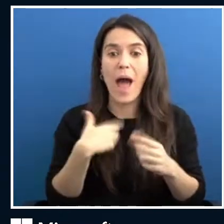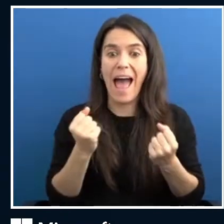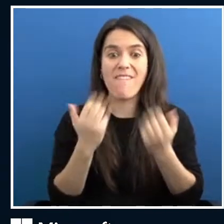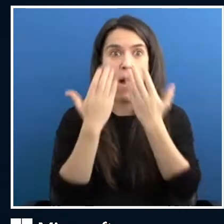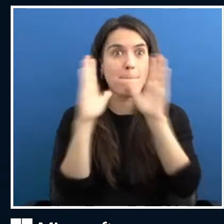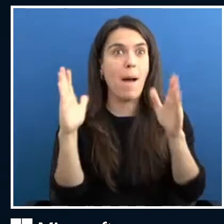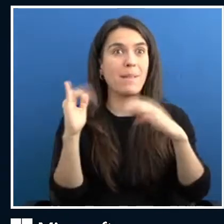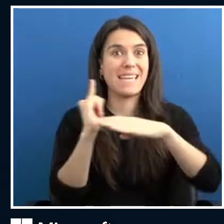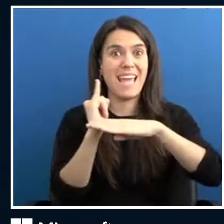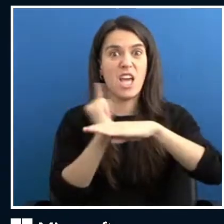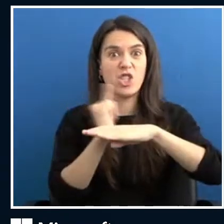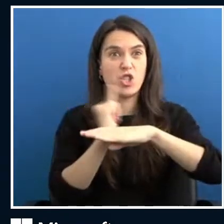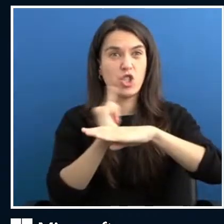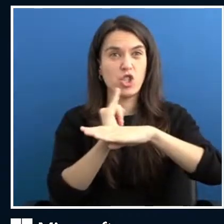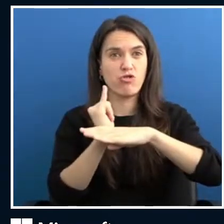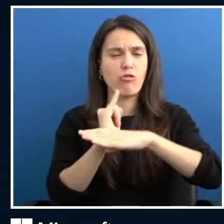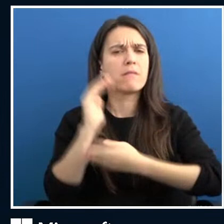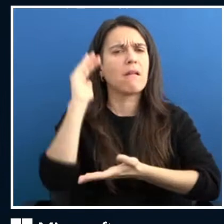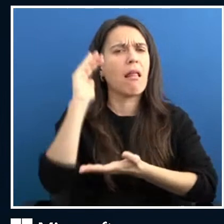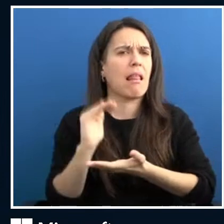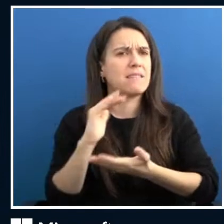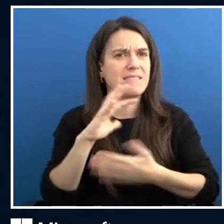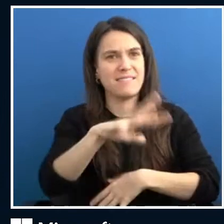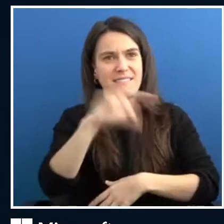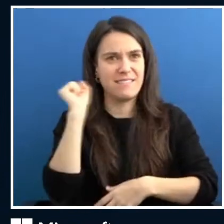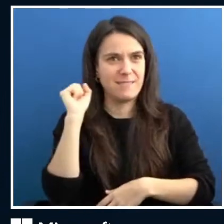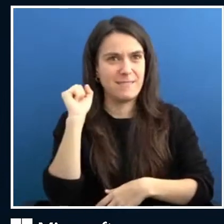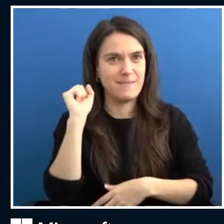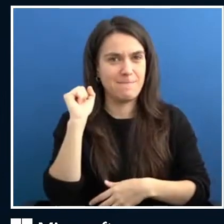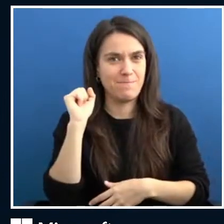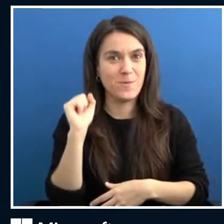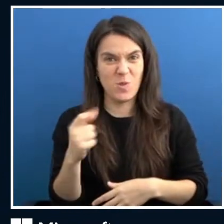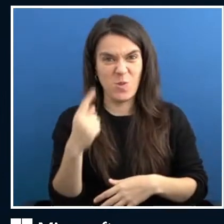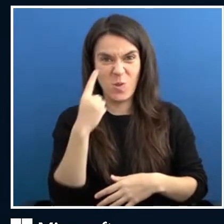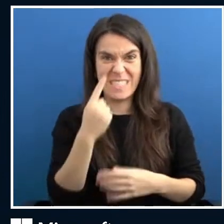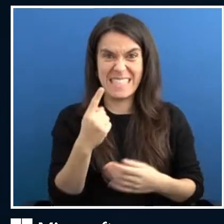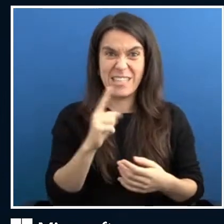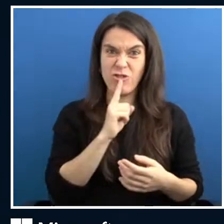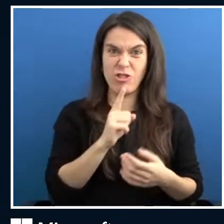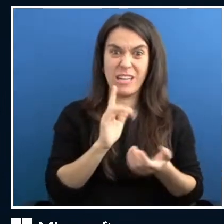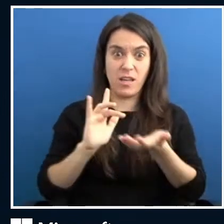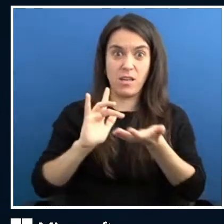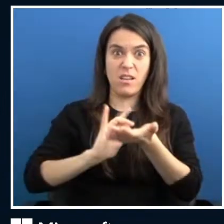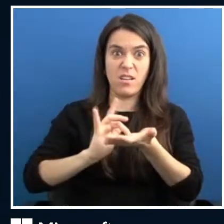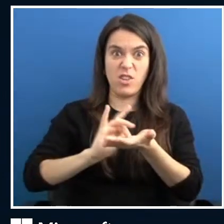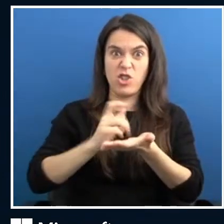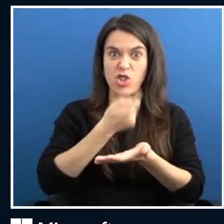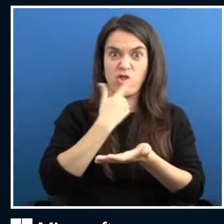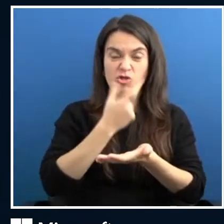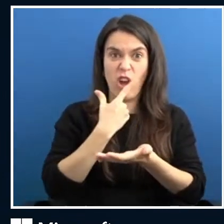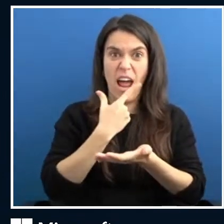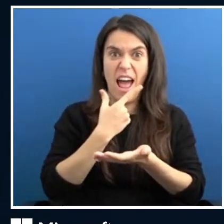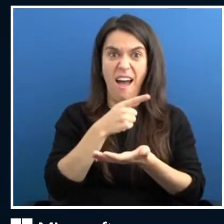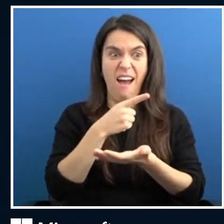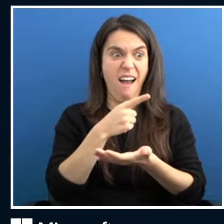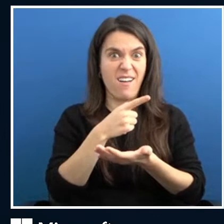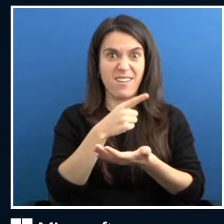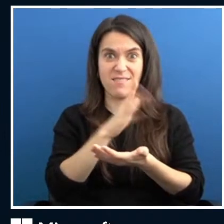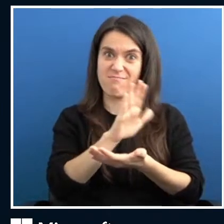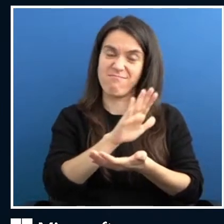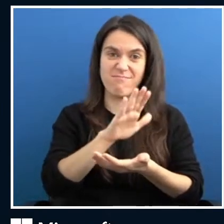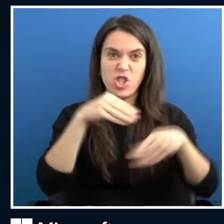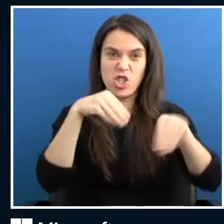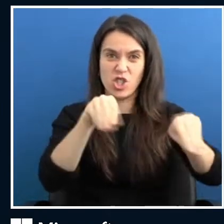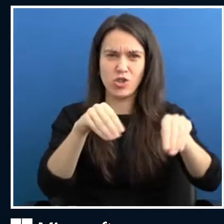shoplift. So this is why I'm saying the drugstore based their actions on racism and